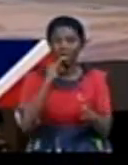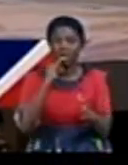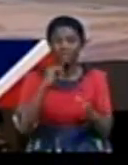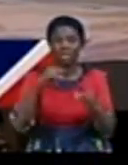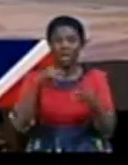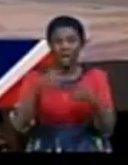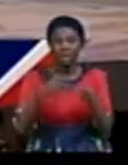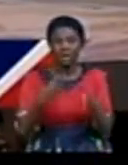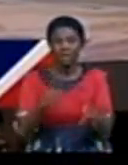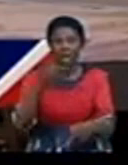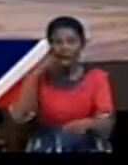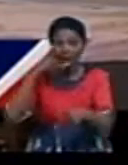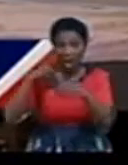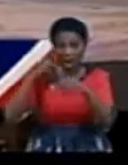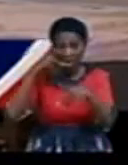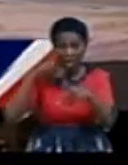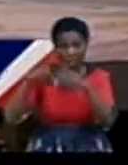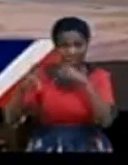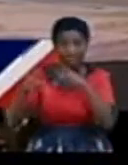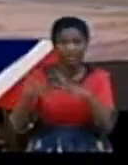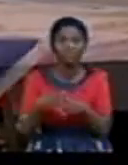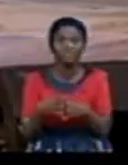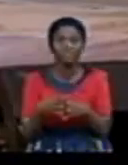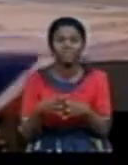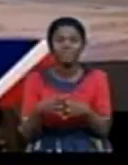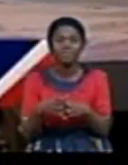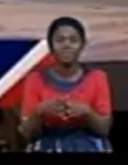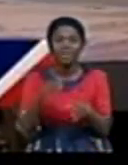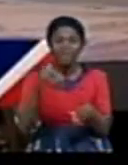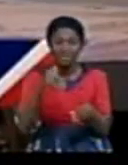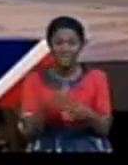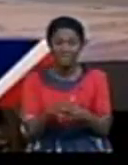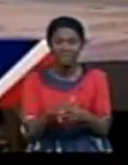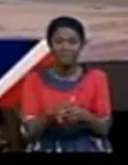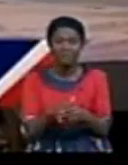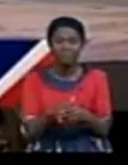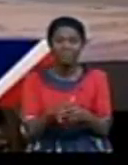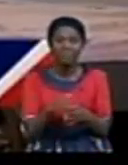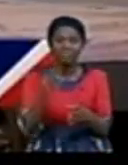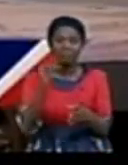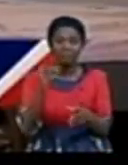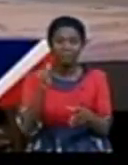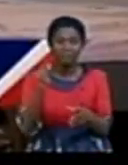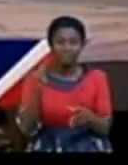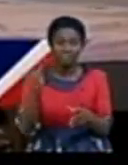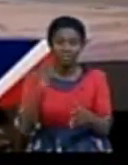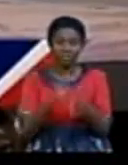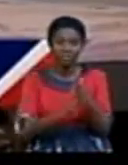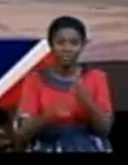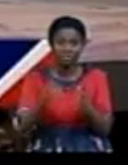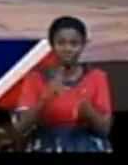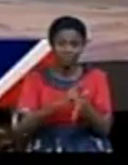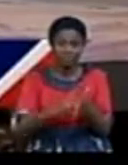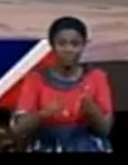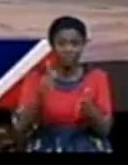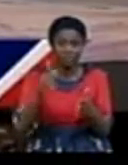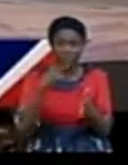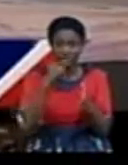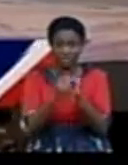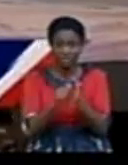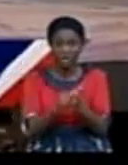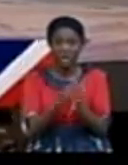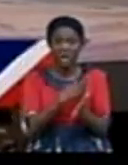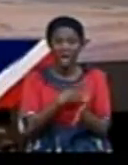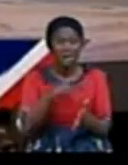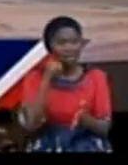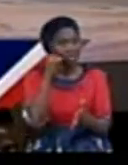about in Matthew chapter 1. Look at Matthew chapter 1, reading from verse 21. And she shall bring forth a son, and